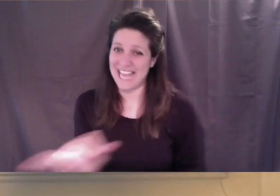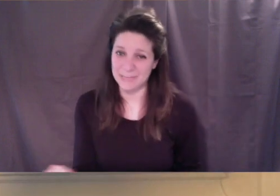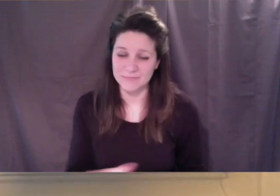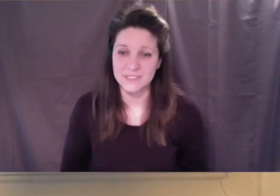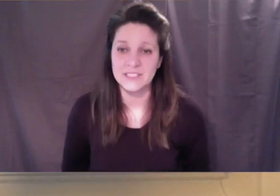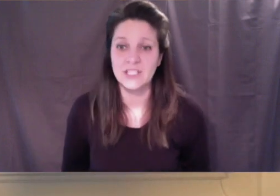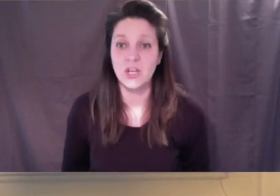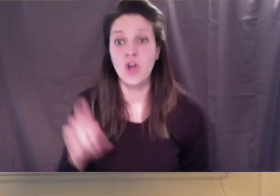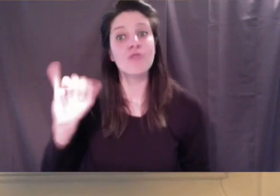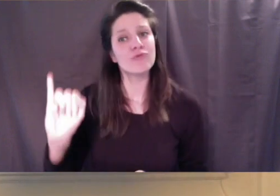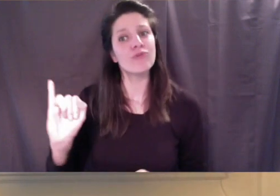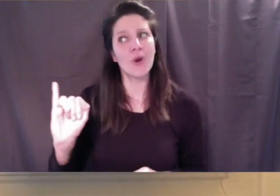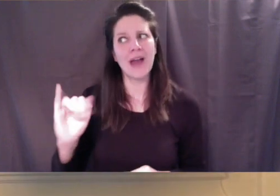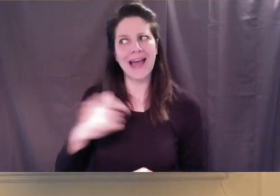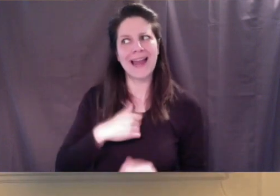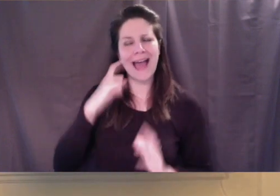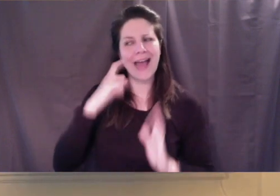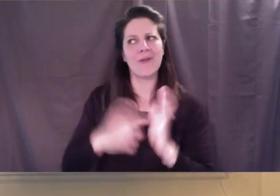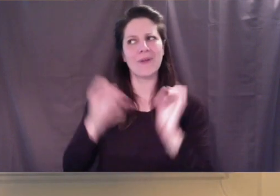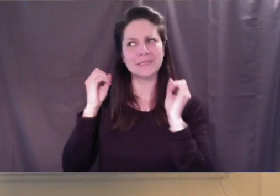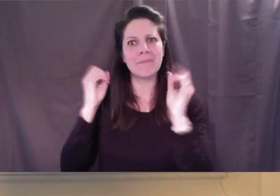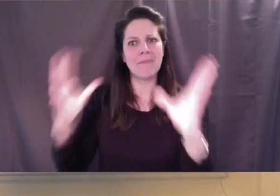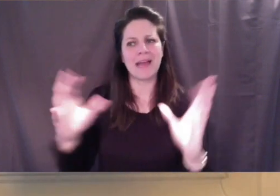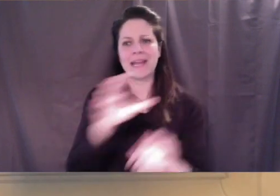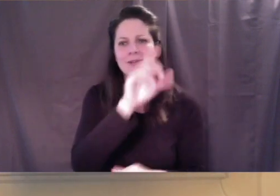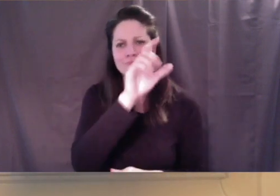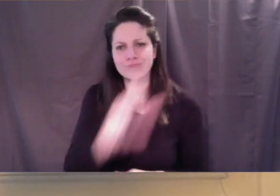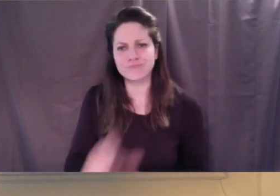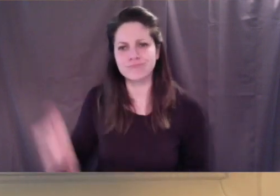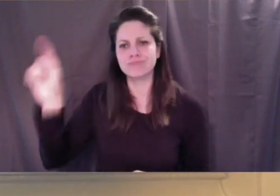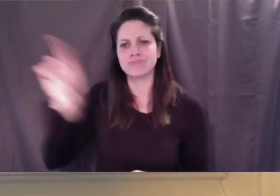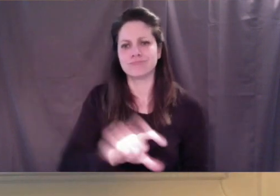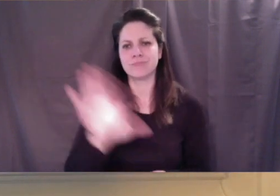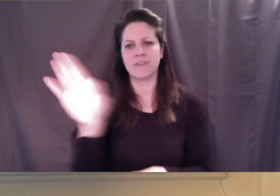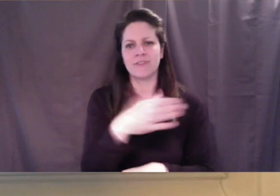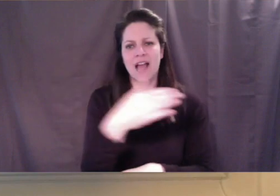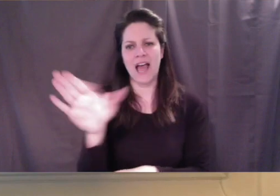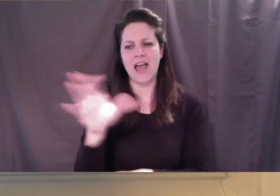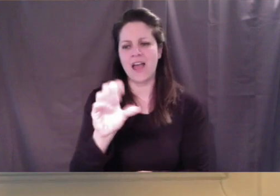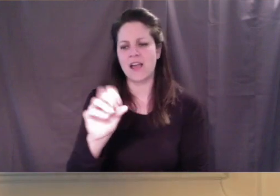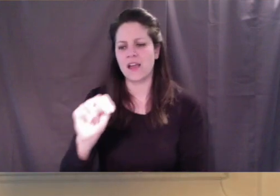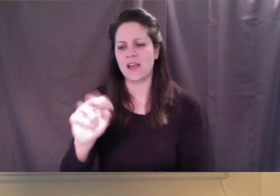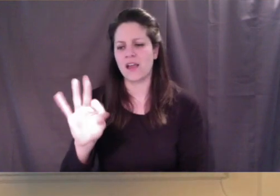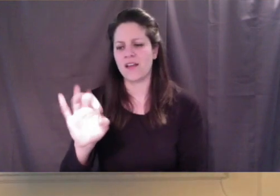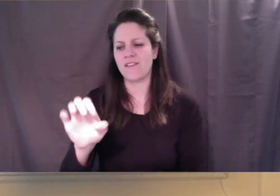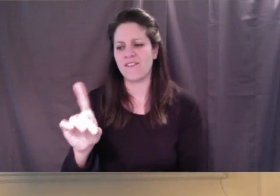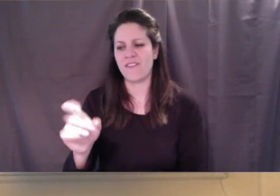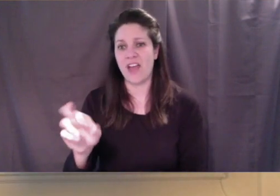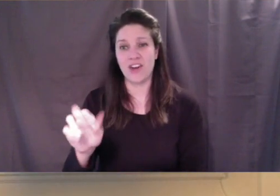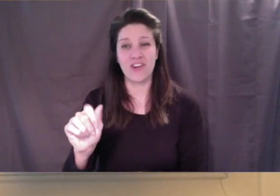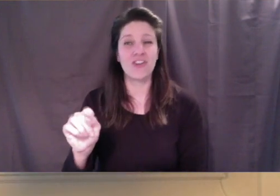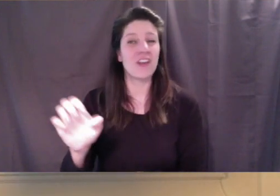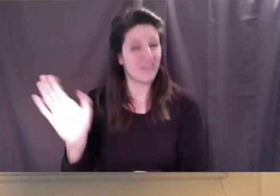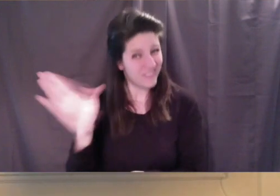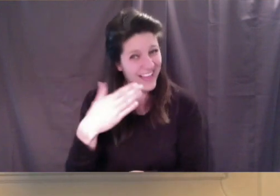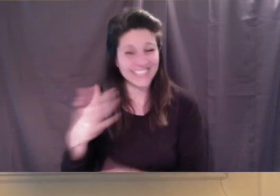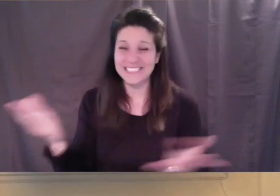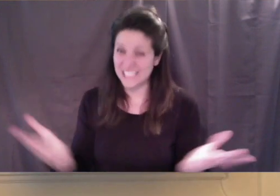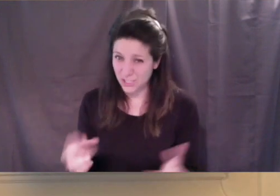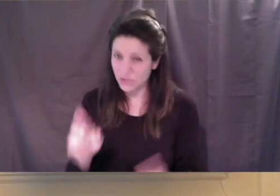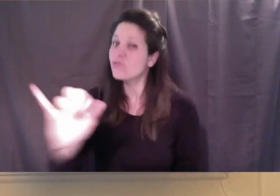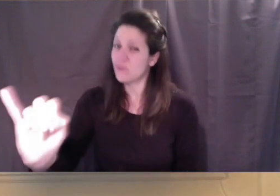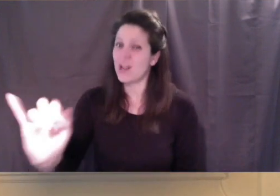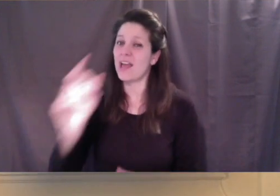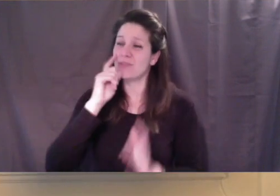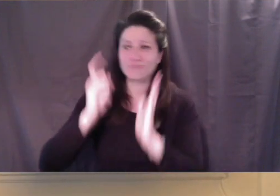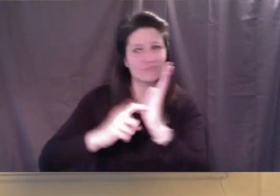in Rhode Island. People don't want to believe that their neighbors are white supremacists, just like the same neighbors don't want to believe that they're racist. But the